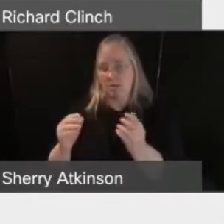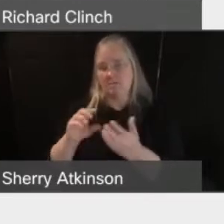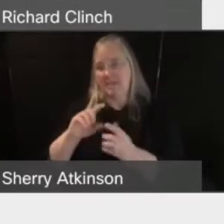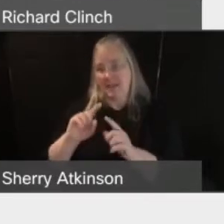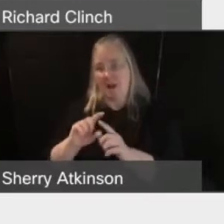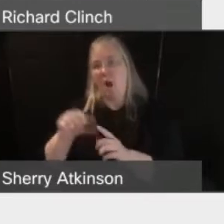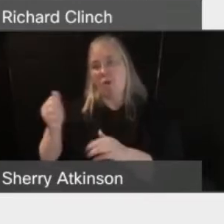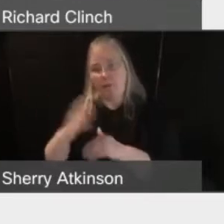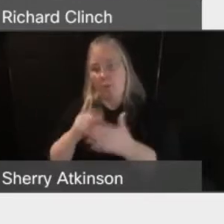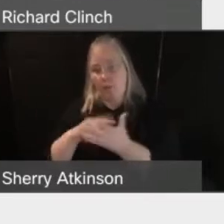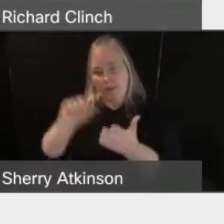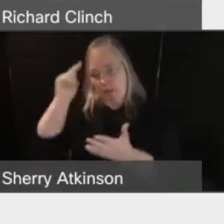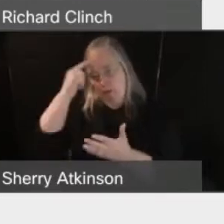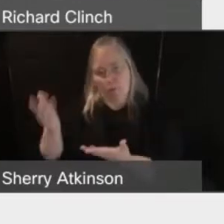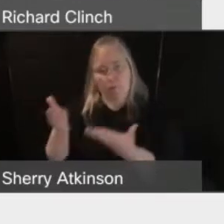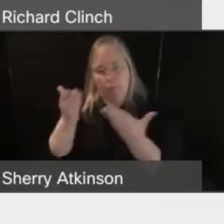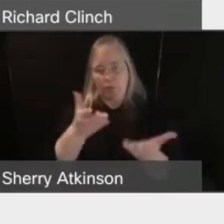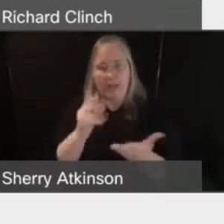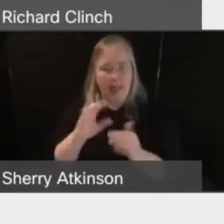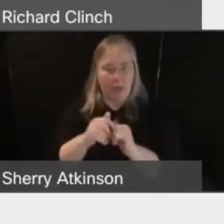might impact us.